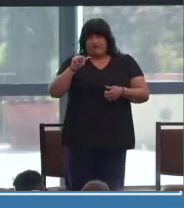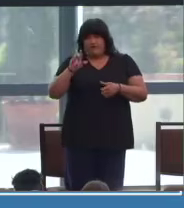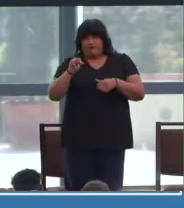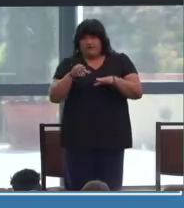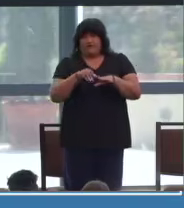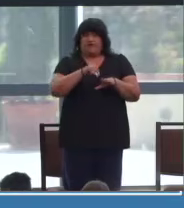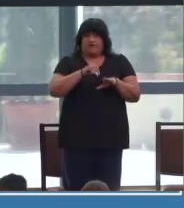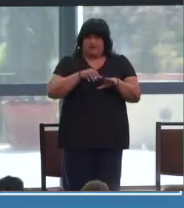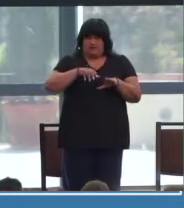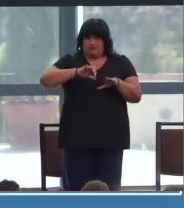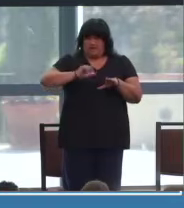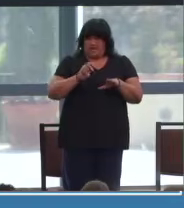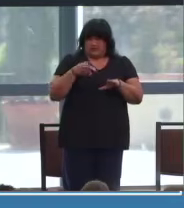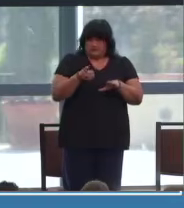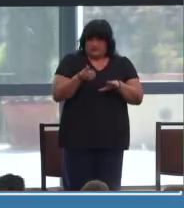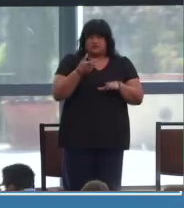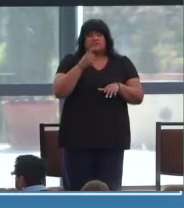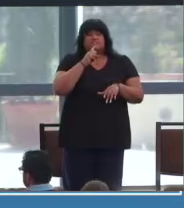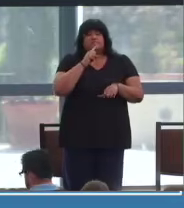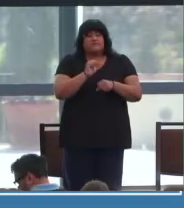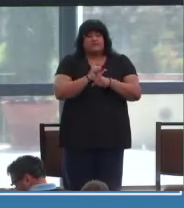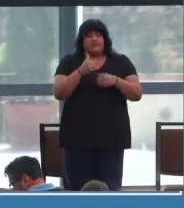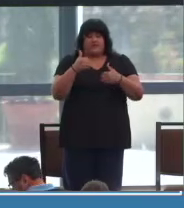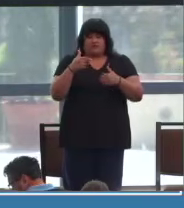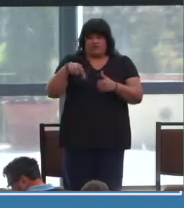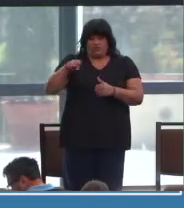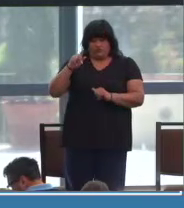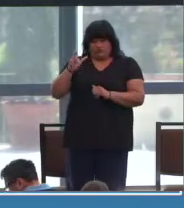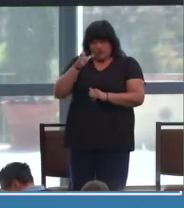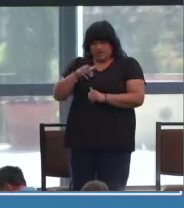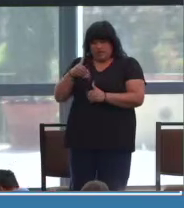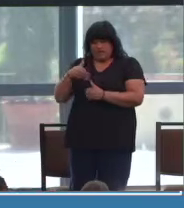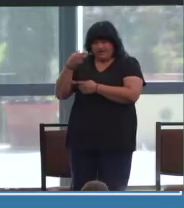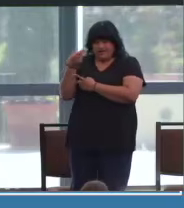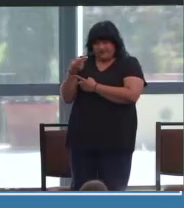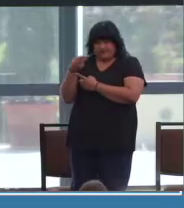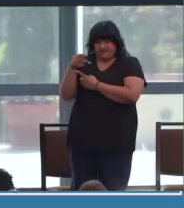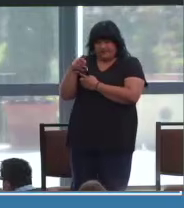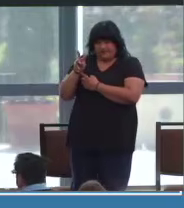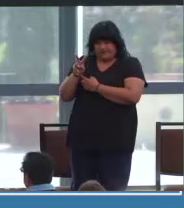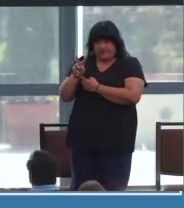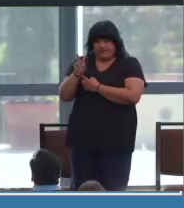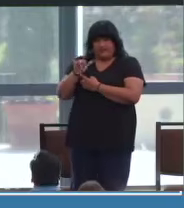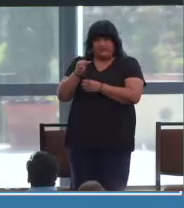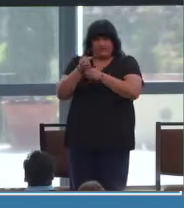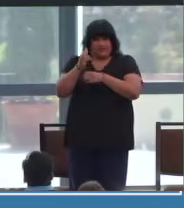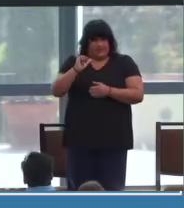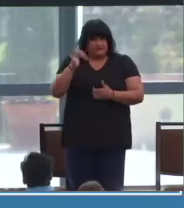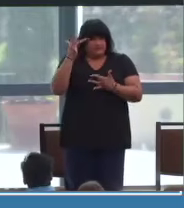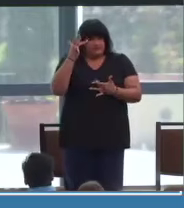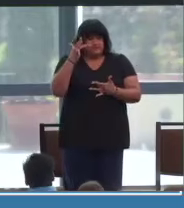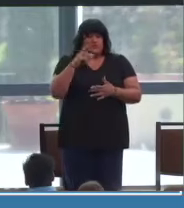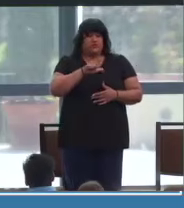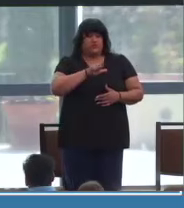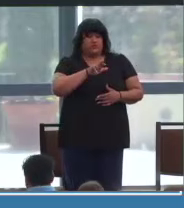be because we know that women who have the HPV virus, which is known to cause that cervical dysplasia,